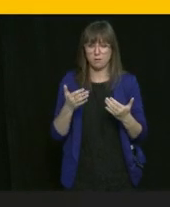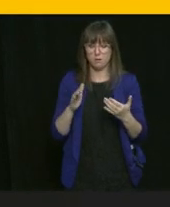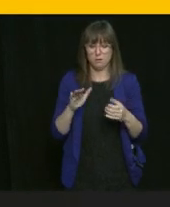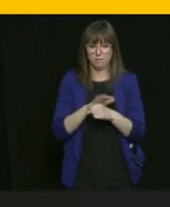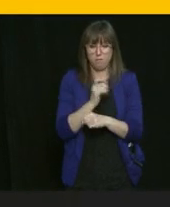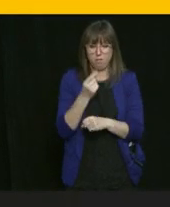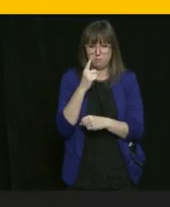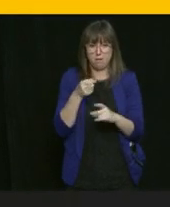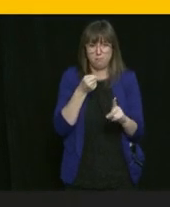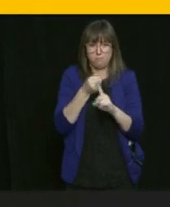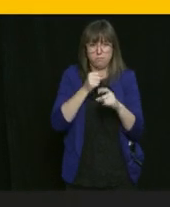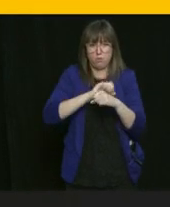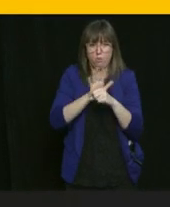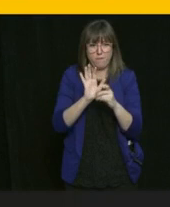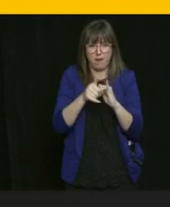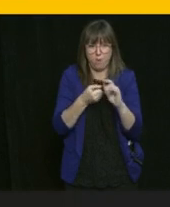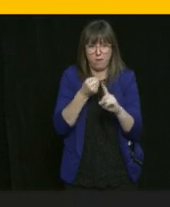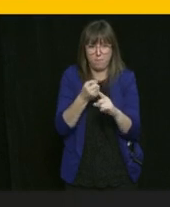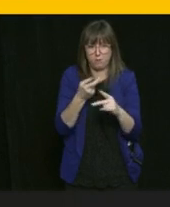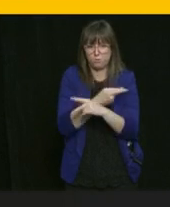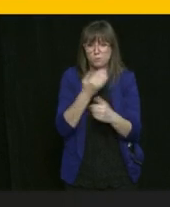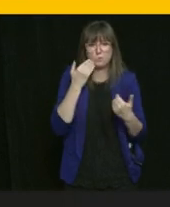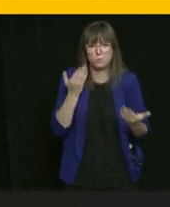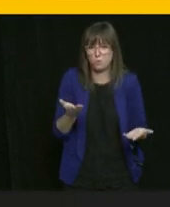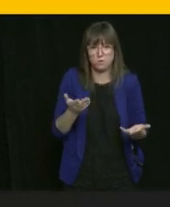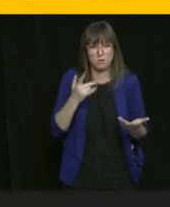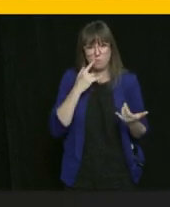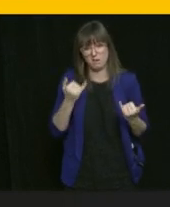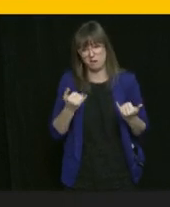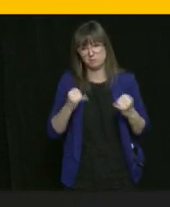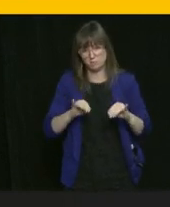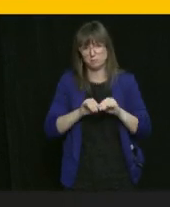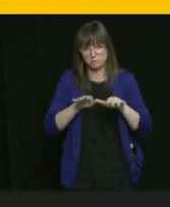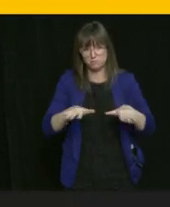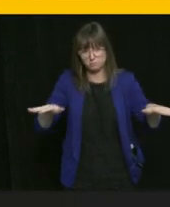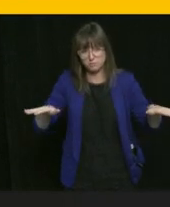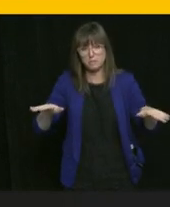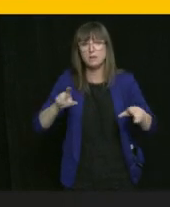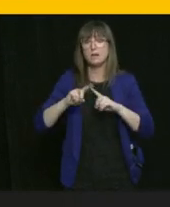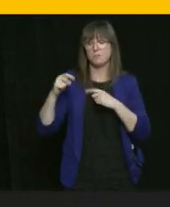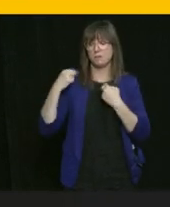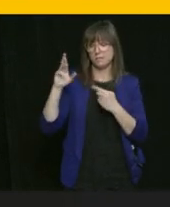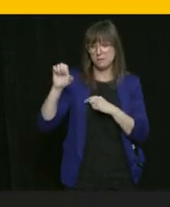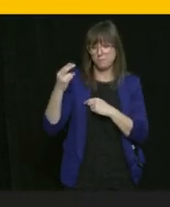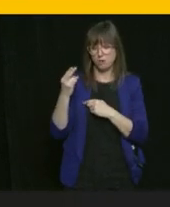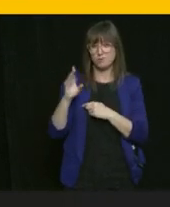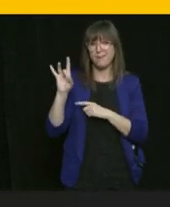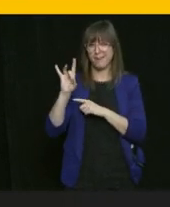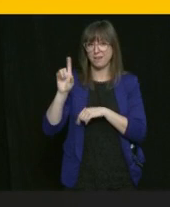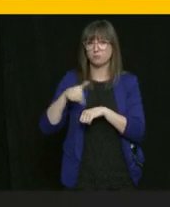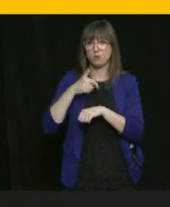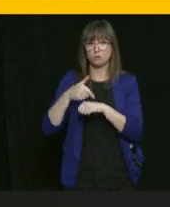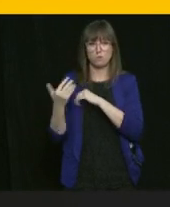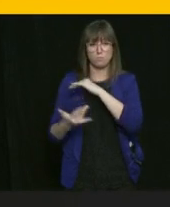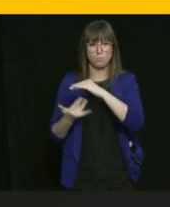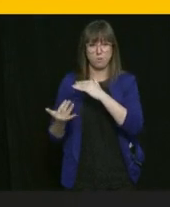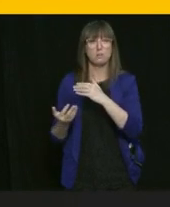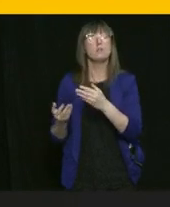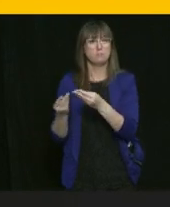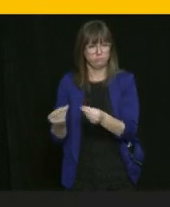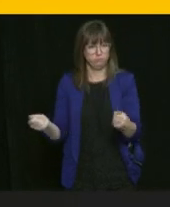COVID-19, as we're in the middle of it, on water infrastructure timelines. However, since March, we've lifted 8 long-term boil advisories, for example, in Northwest